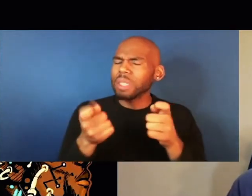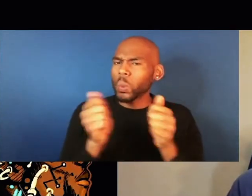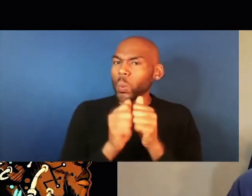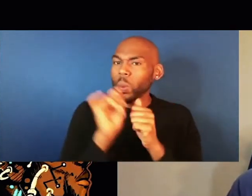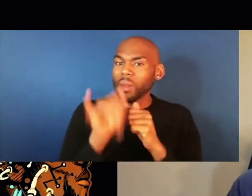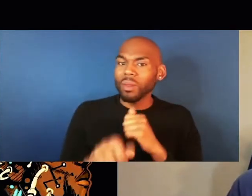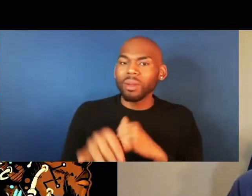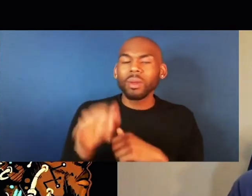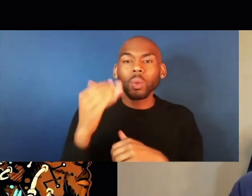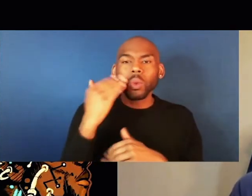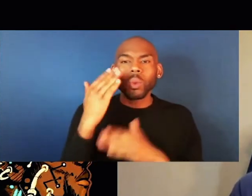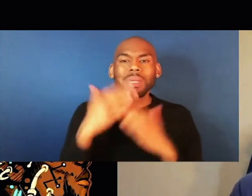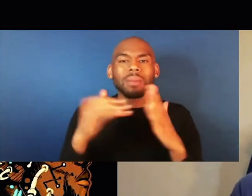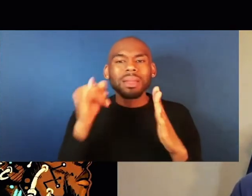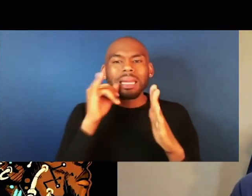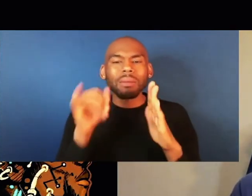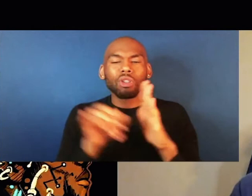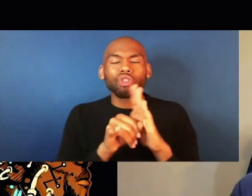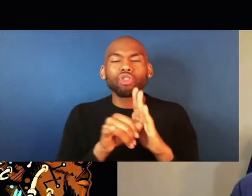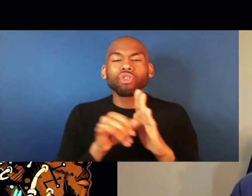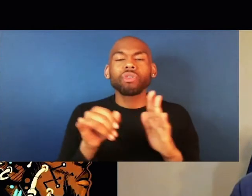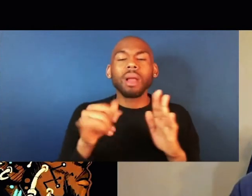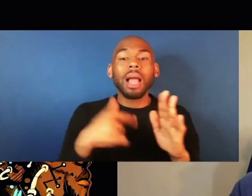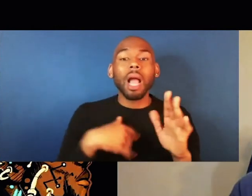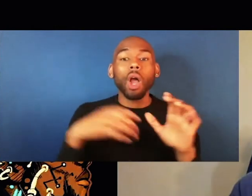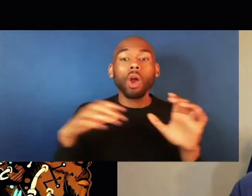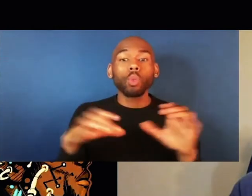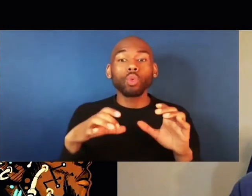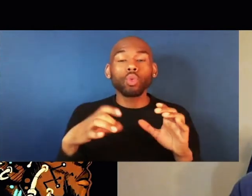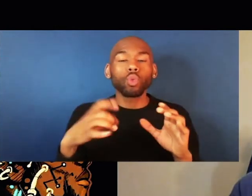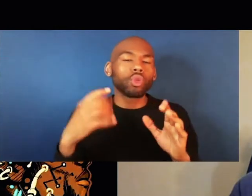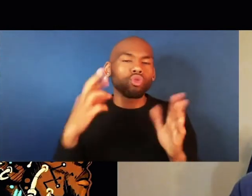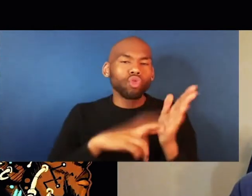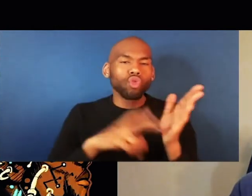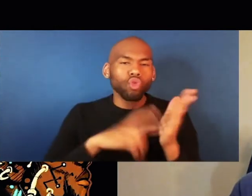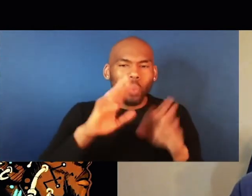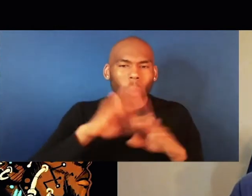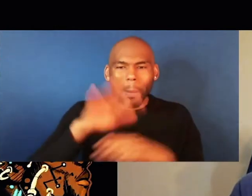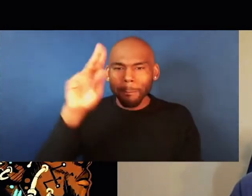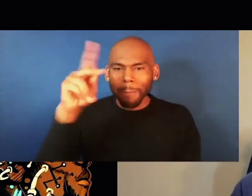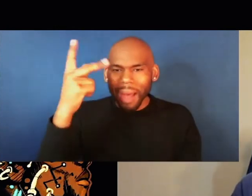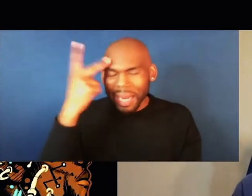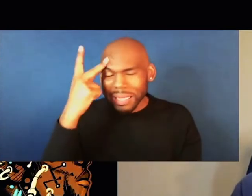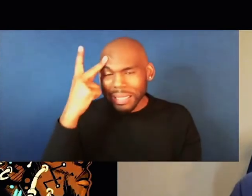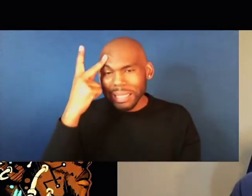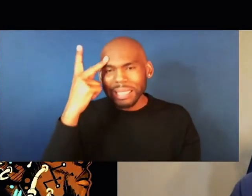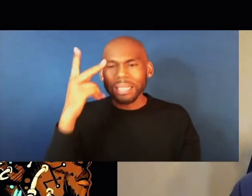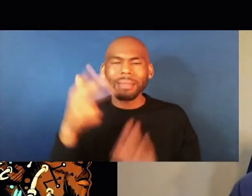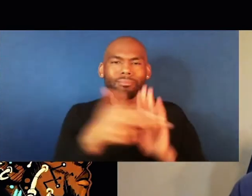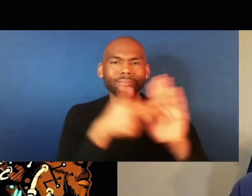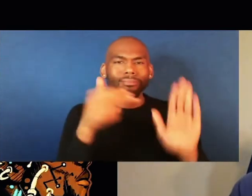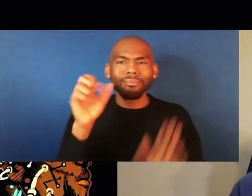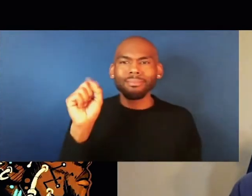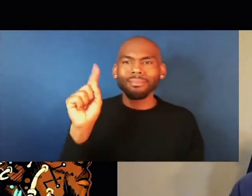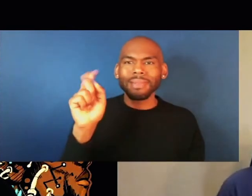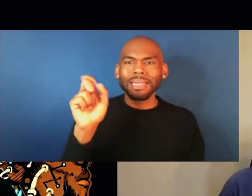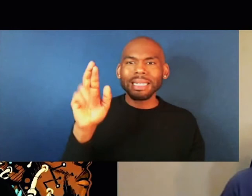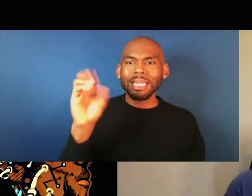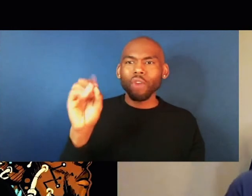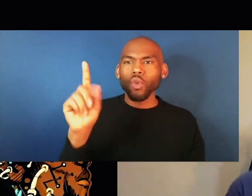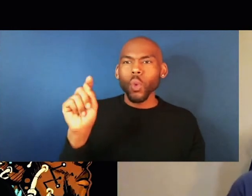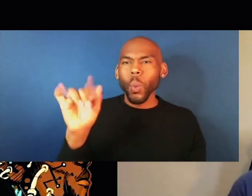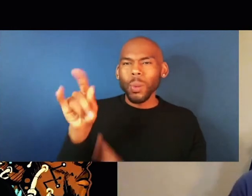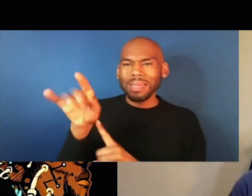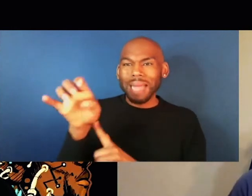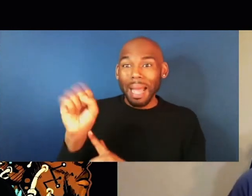with that because they were these cyborg images that were based off, I was doing research on like identity politics and like, you know, stereotypes. So